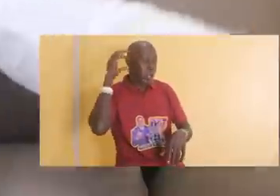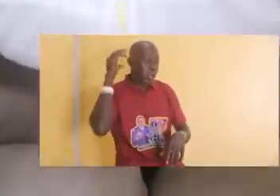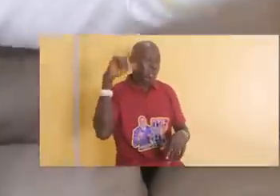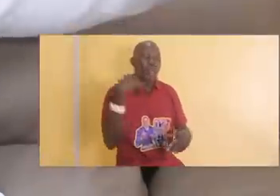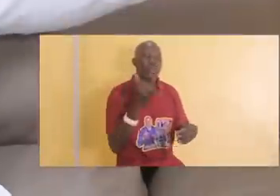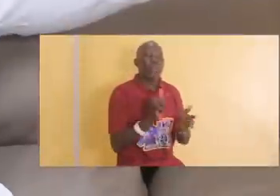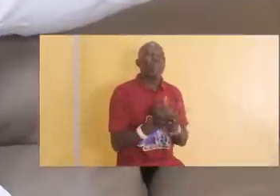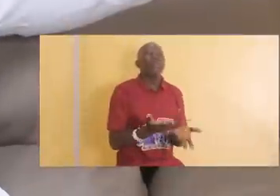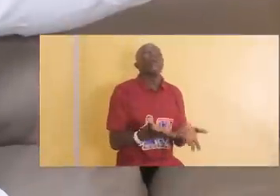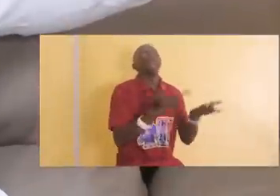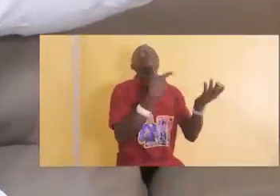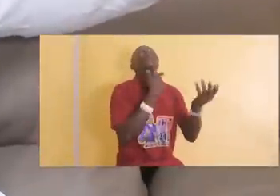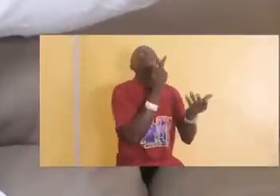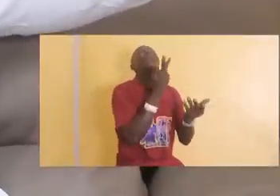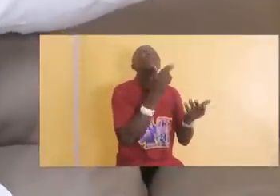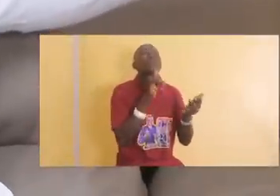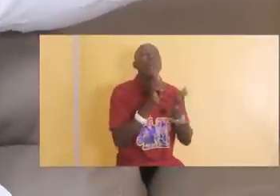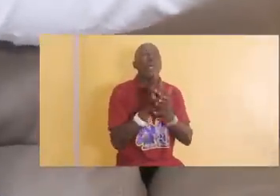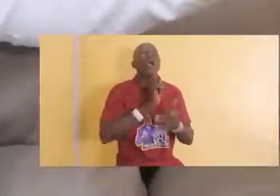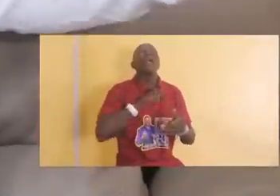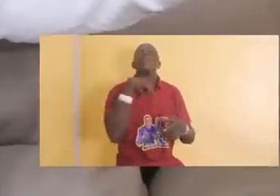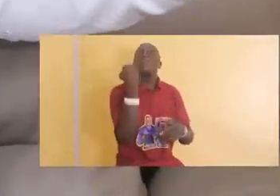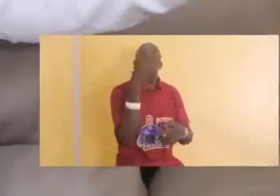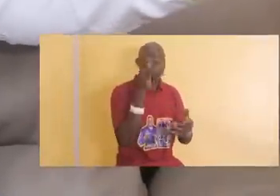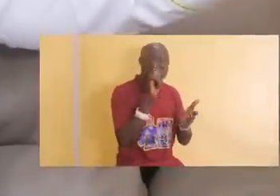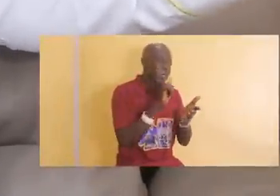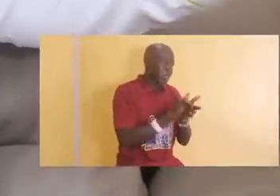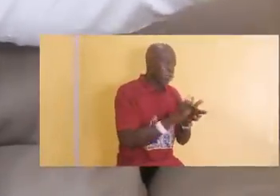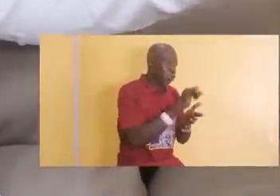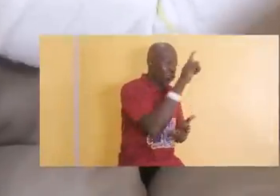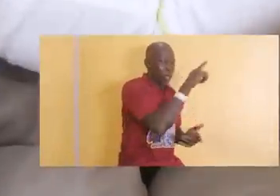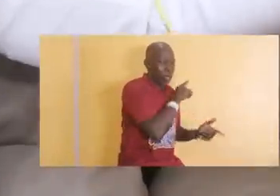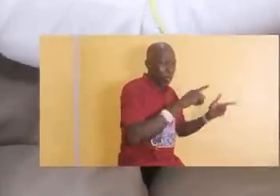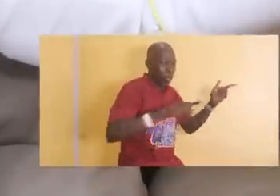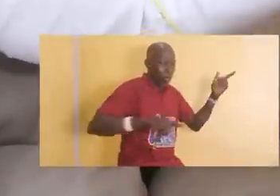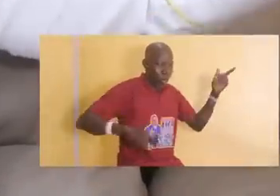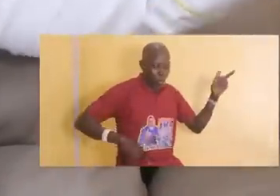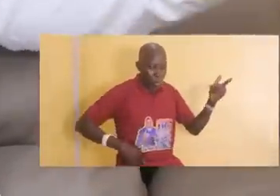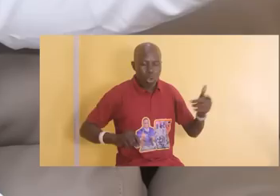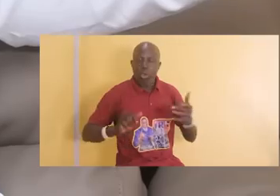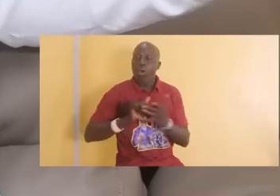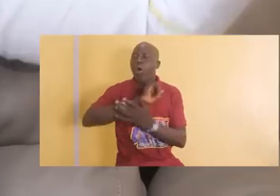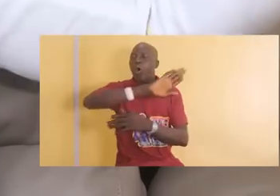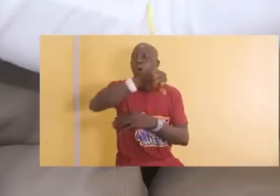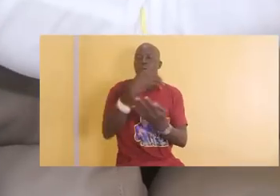it's hearing you. That can lift up your voice. You will just say to one, Lord.